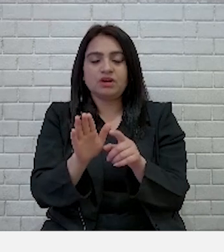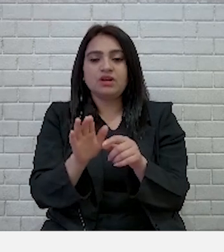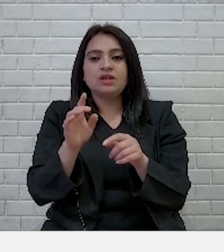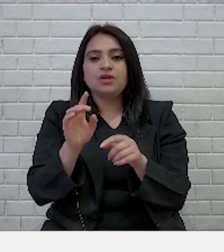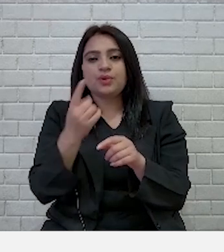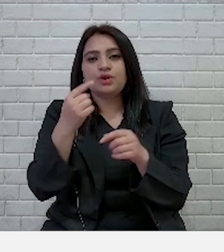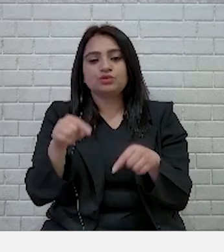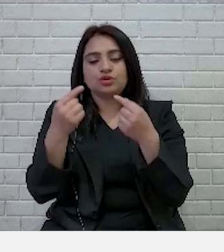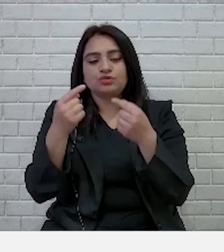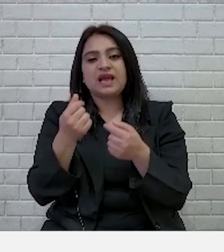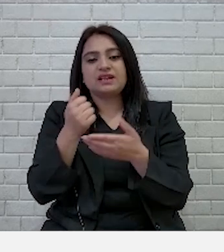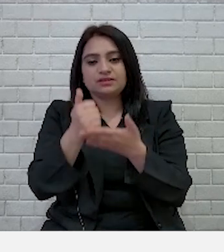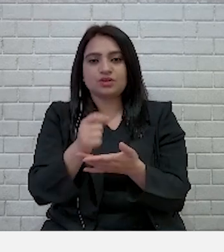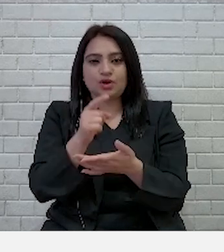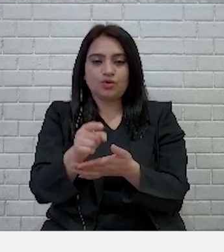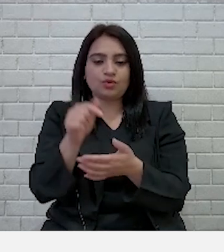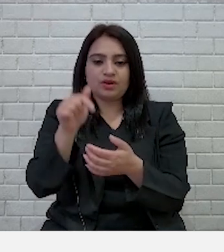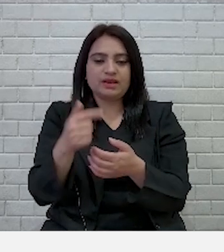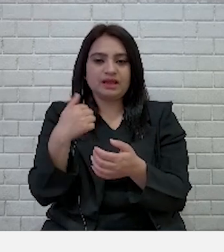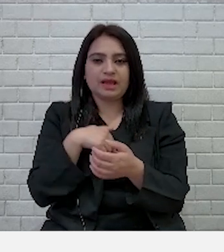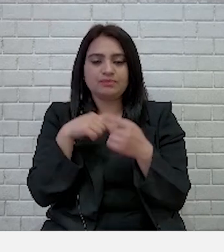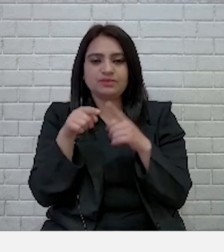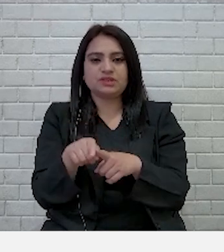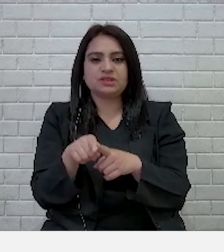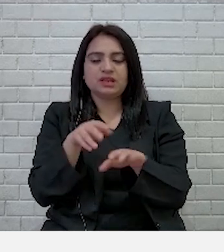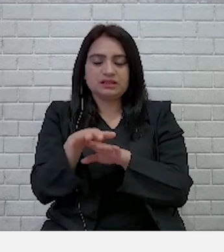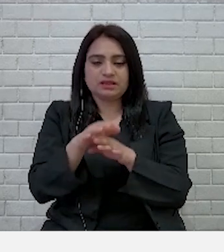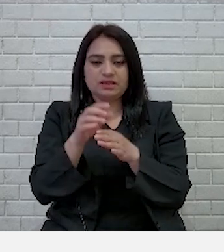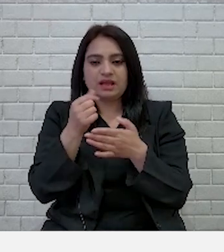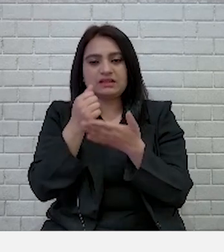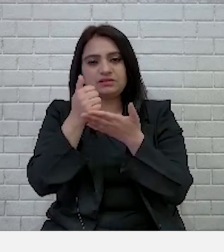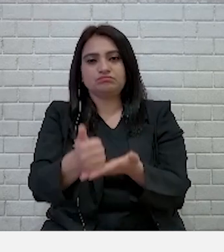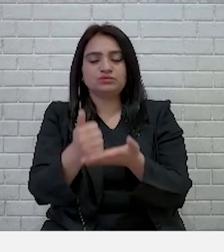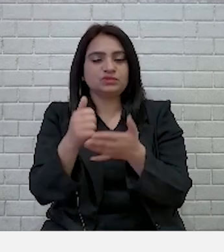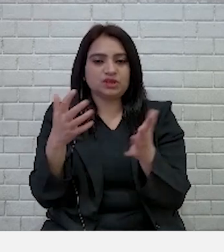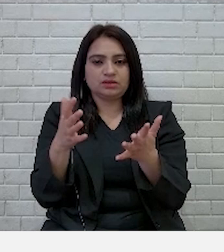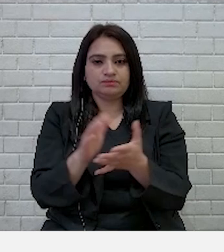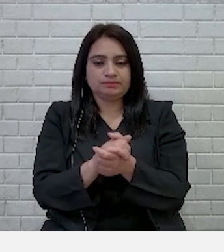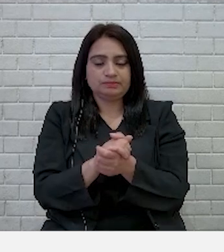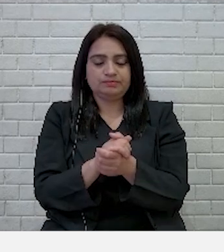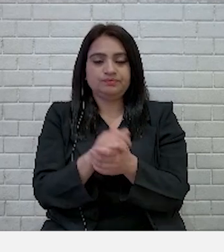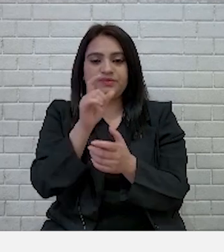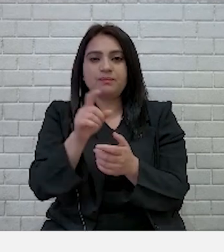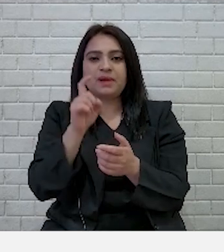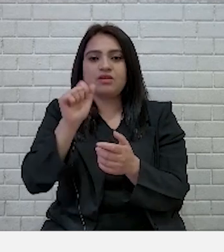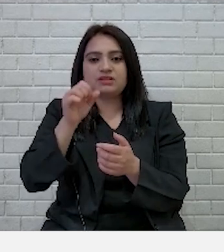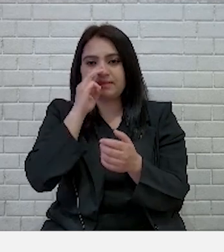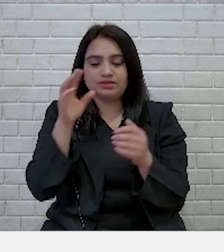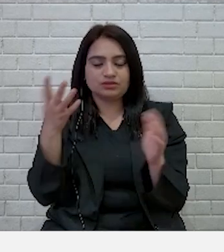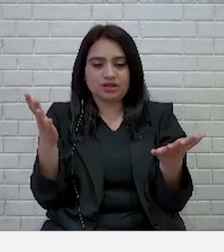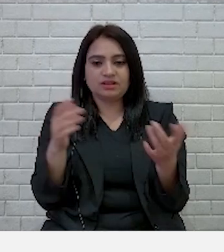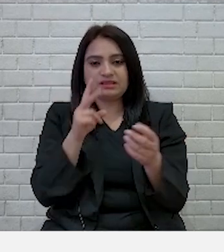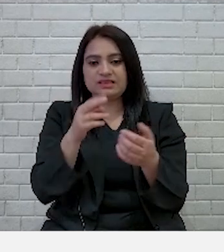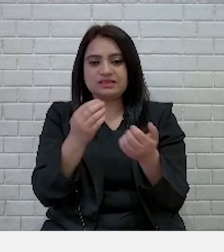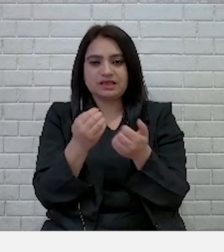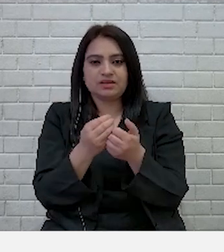now we don't have a lot of funding opportunities in Nepal or especially in Nepal Gunj. And then lack of manpower. If there is